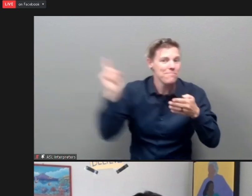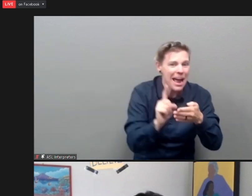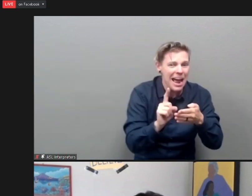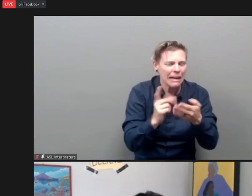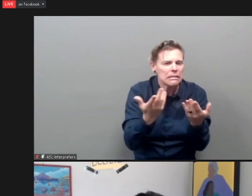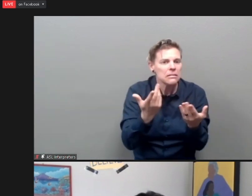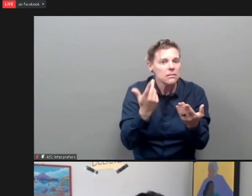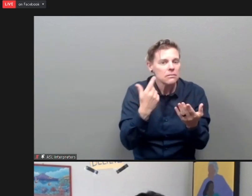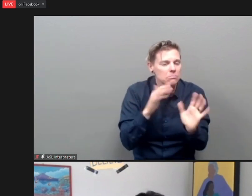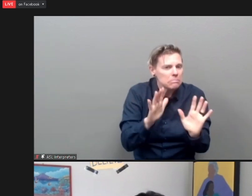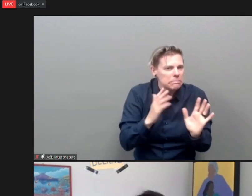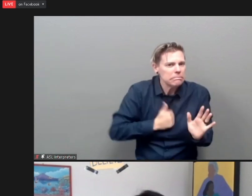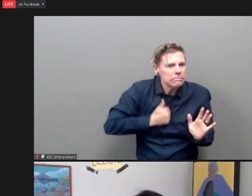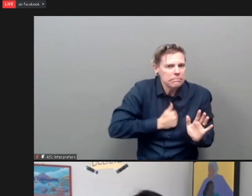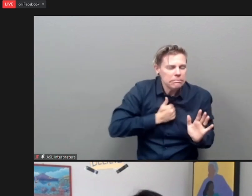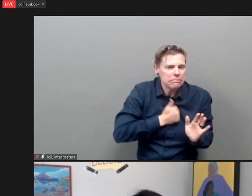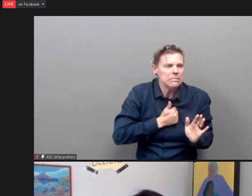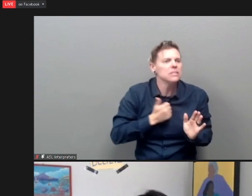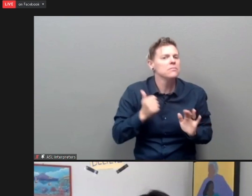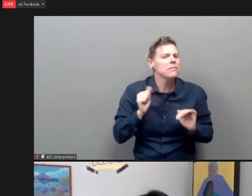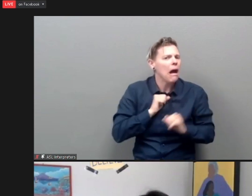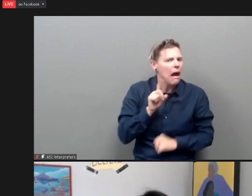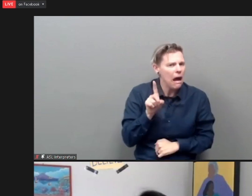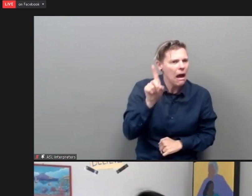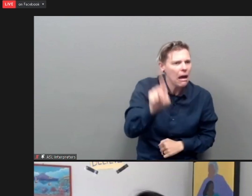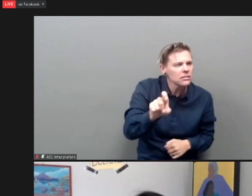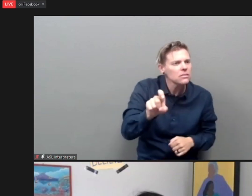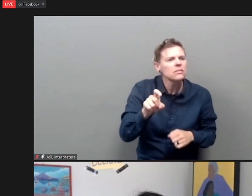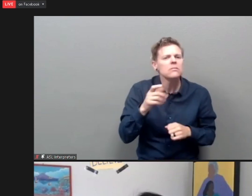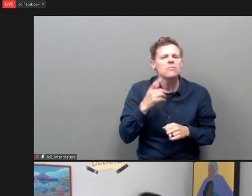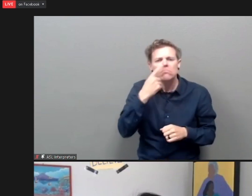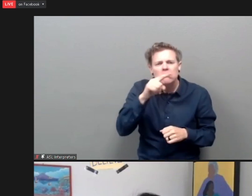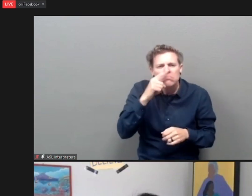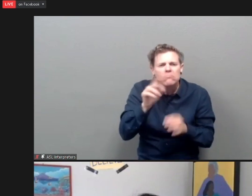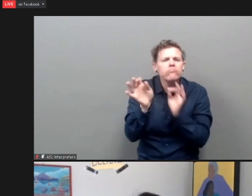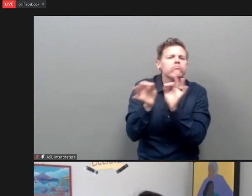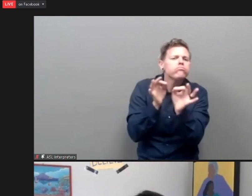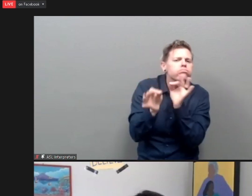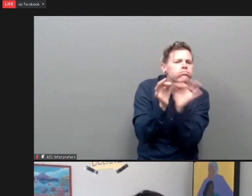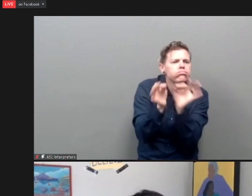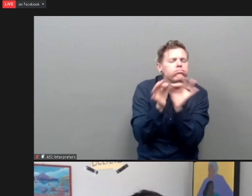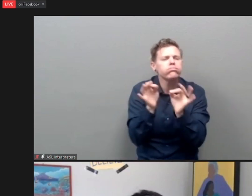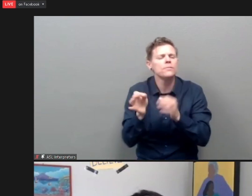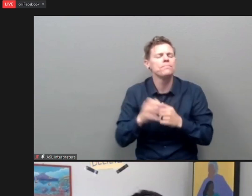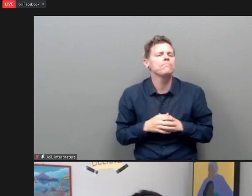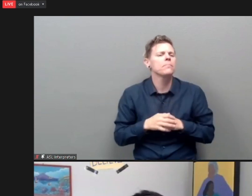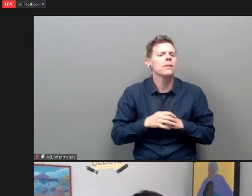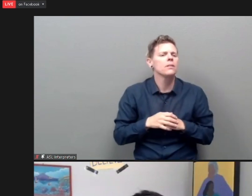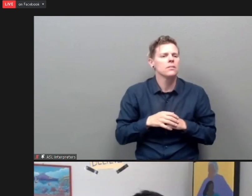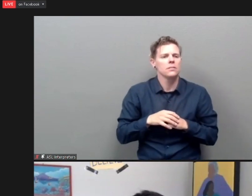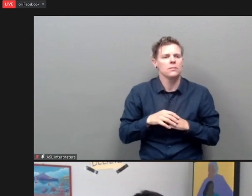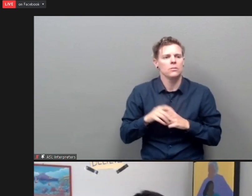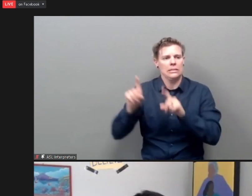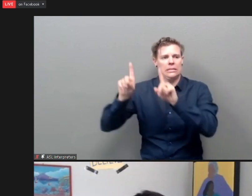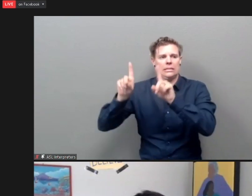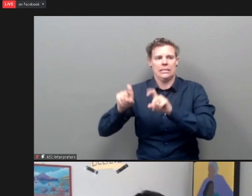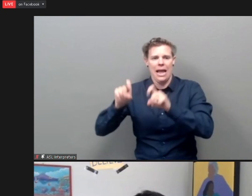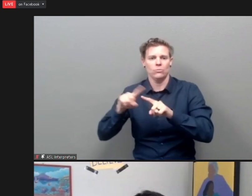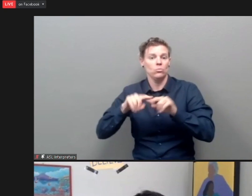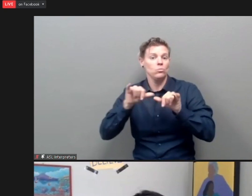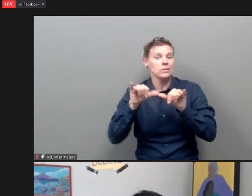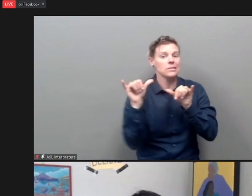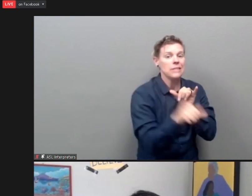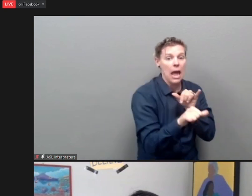to learn a little bit more about how Test to Stay is as safe and effective as